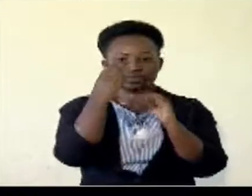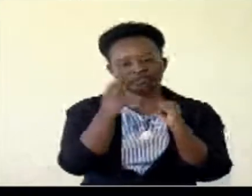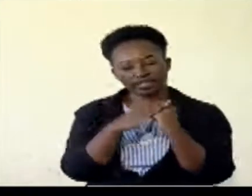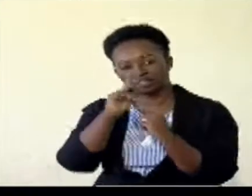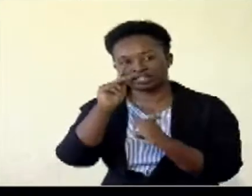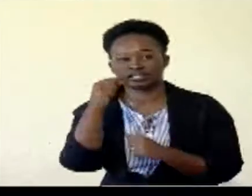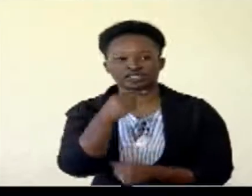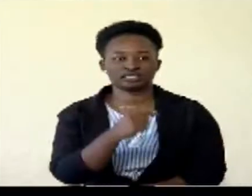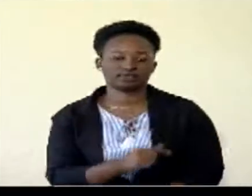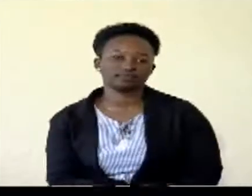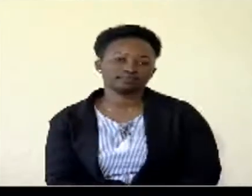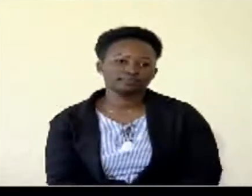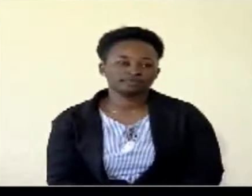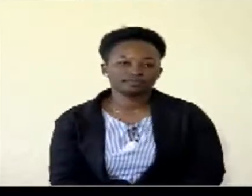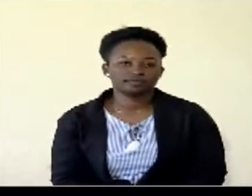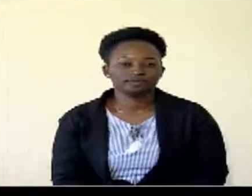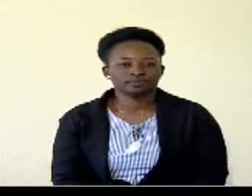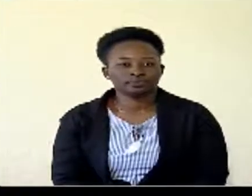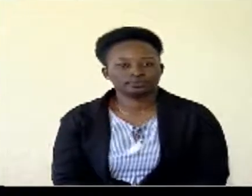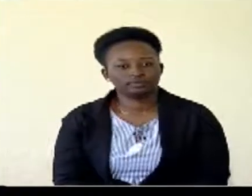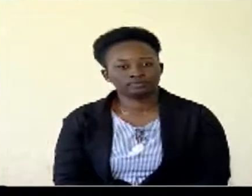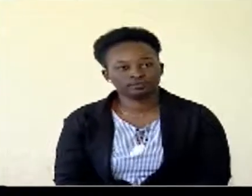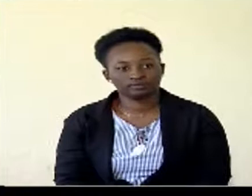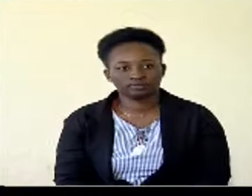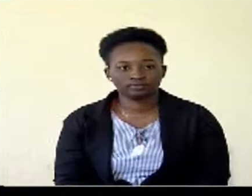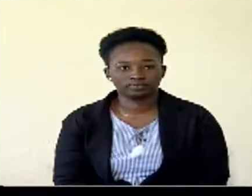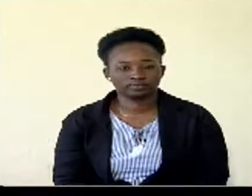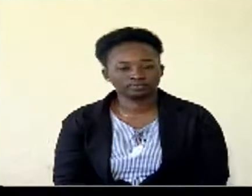is Kaiser, remember. And this is